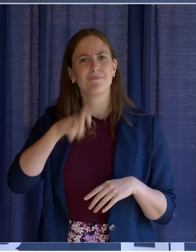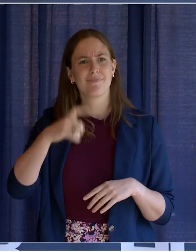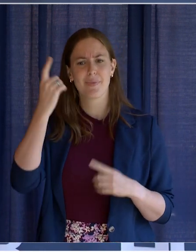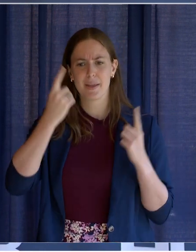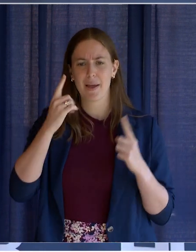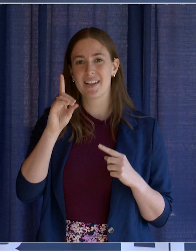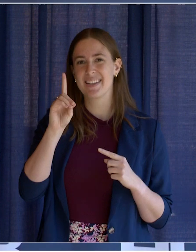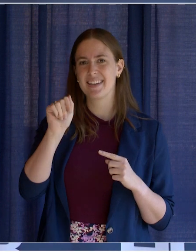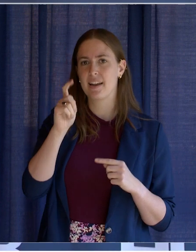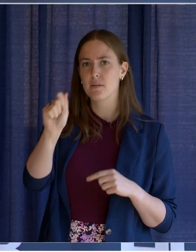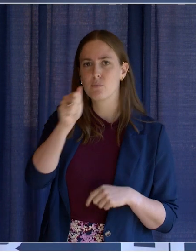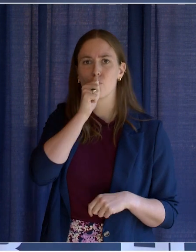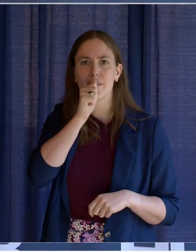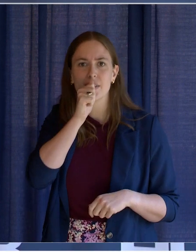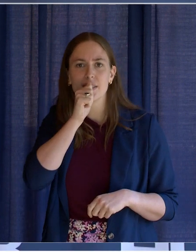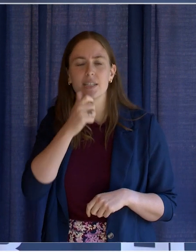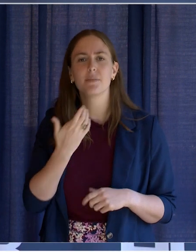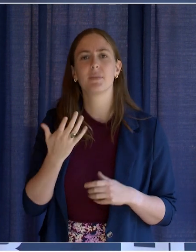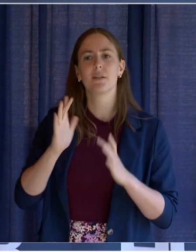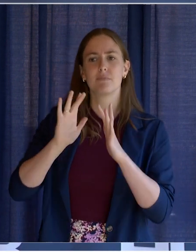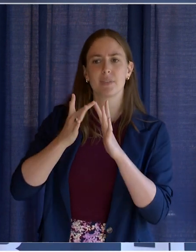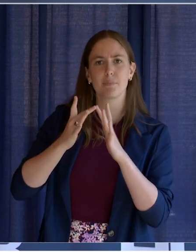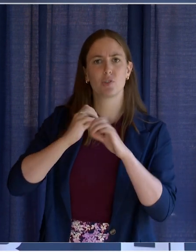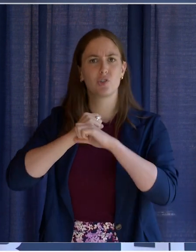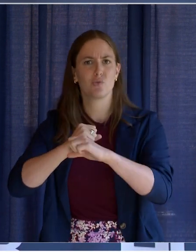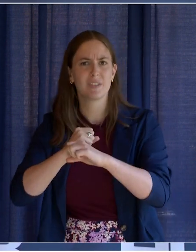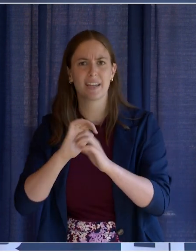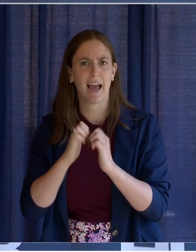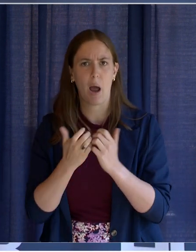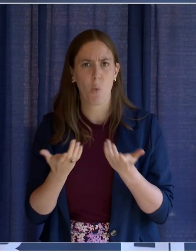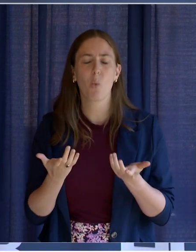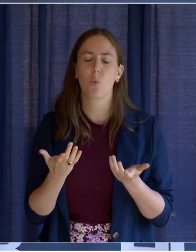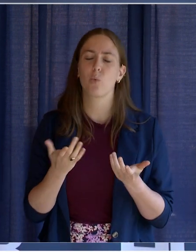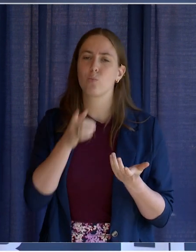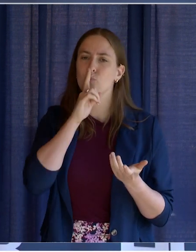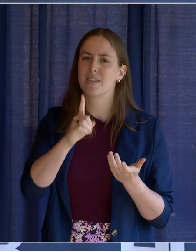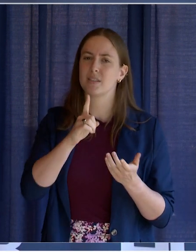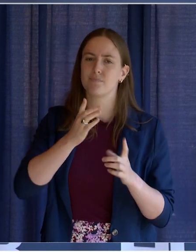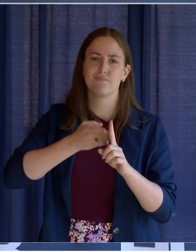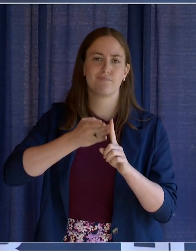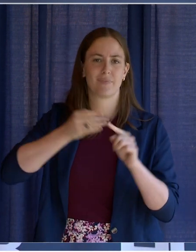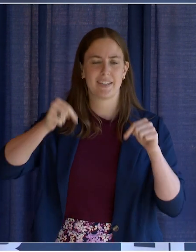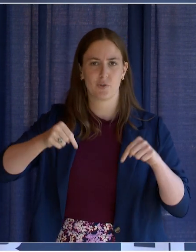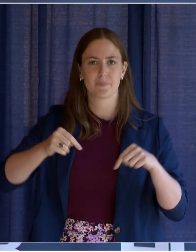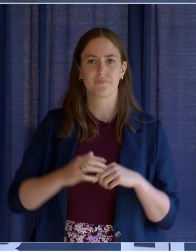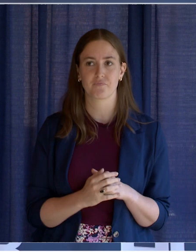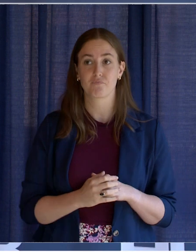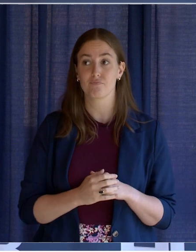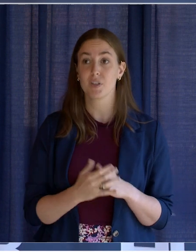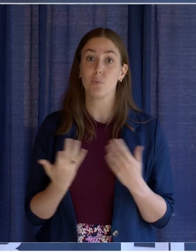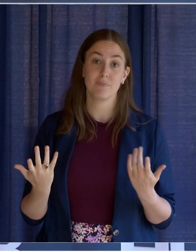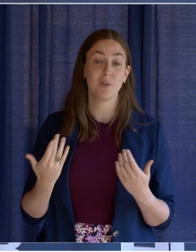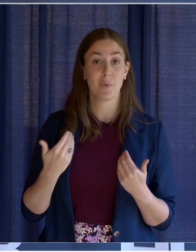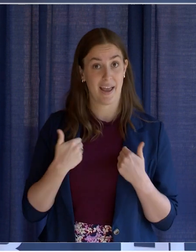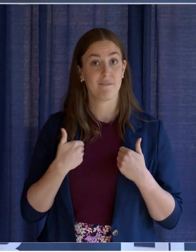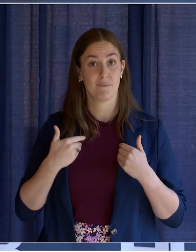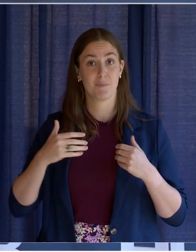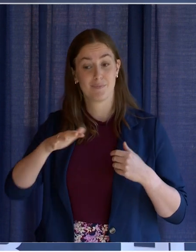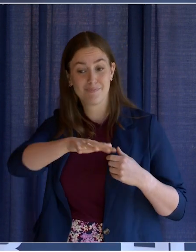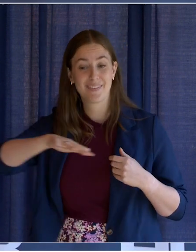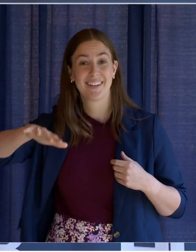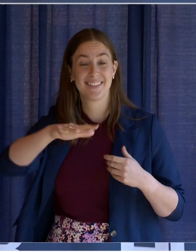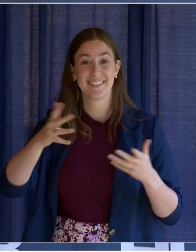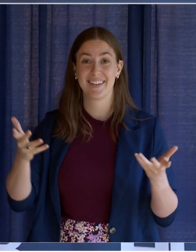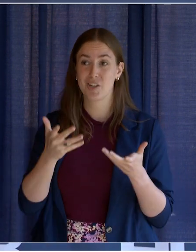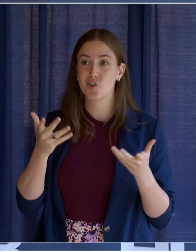privacy. So this morning we're here to celebrate a number of things. I'd say, we have the space. We have the space to meet with our